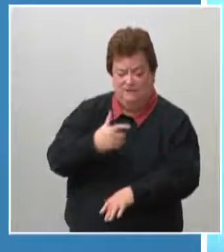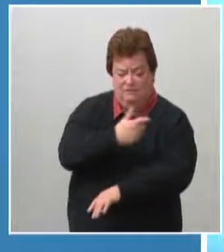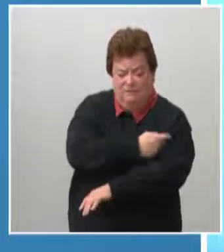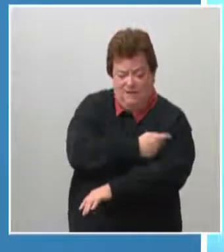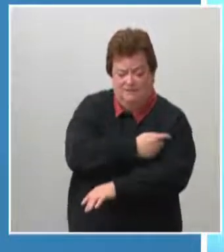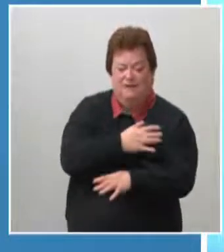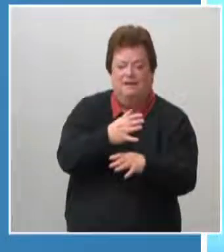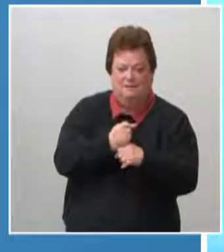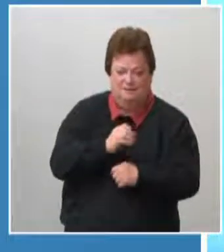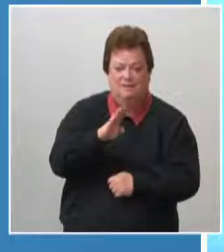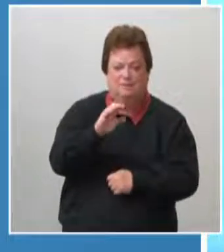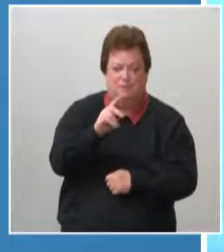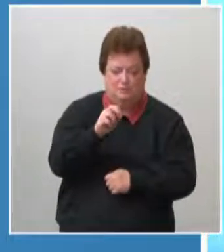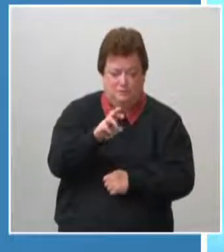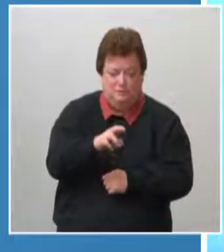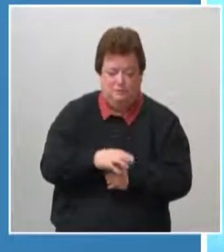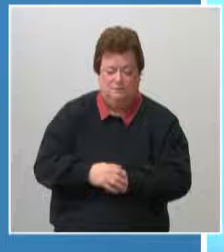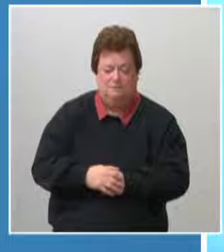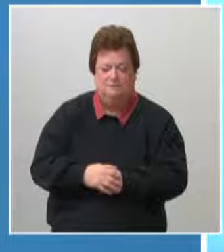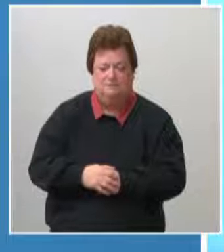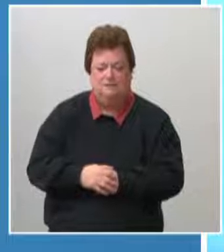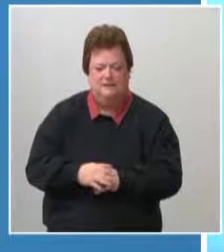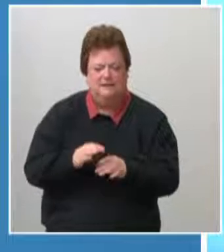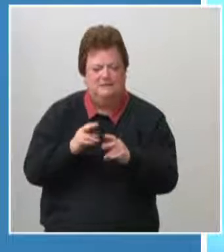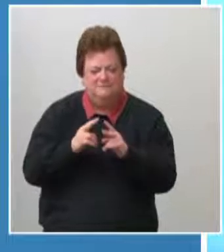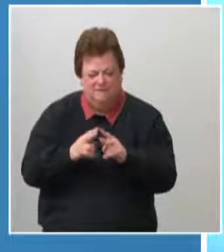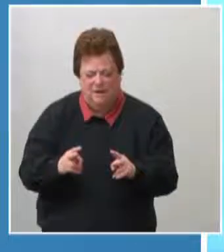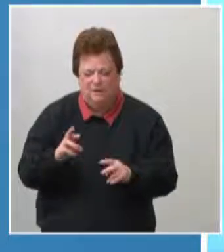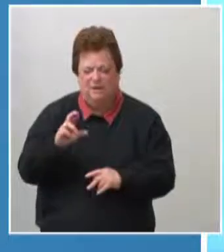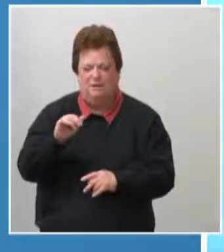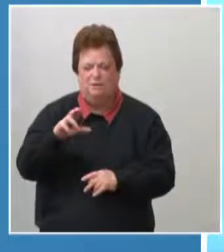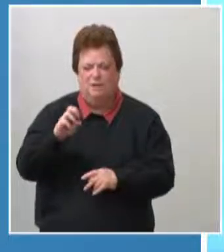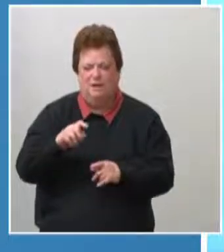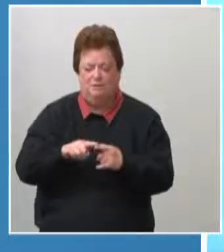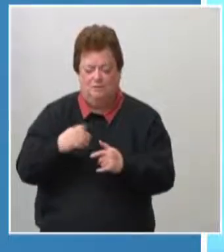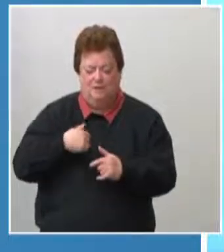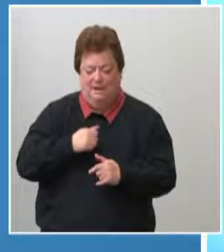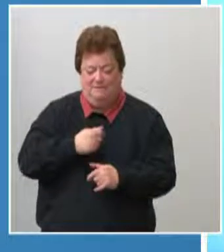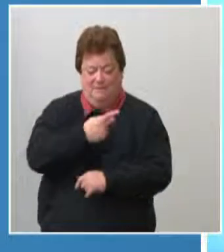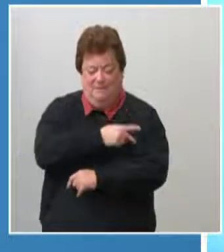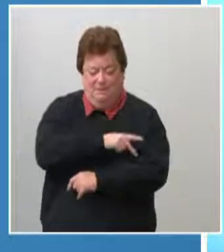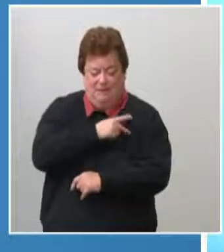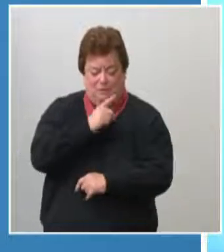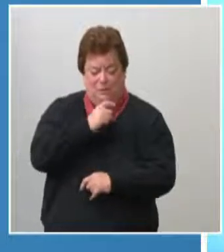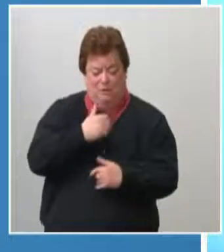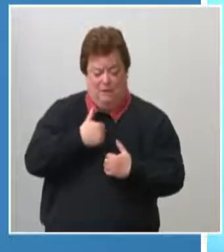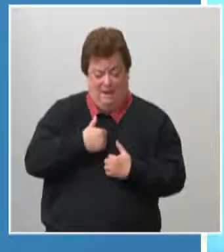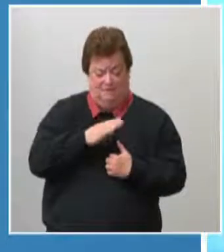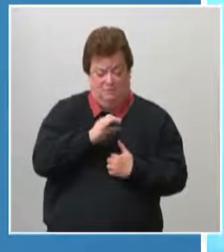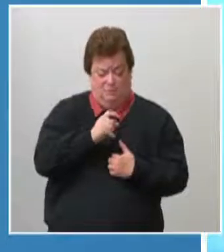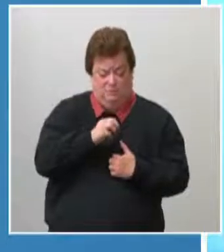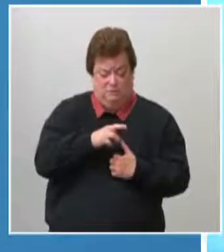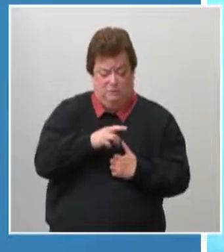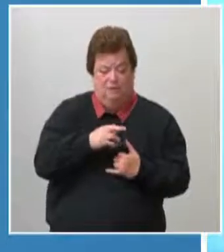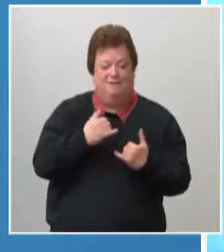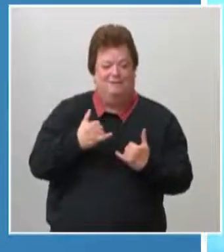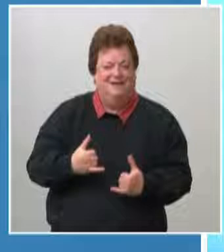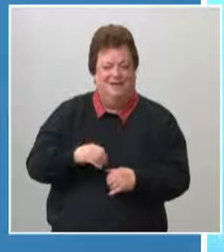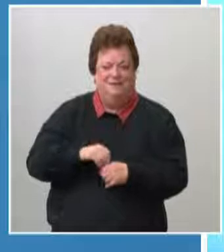your booster. It is extremely rare to have a patient with a booster be in our intensive care